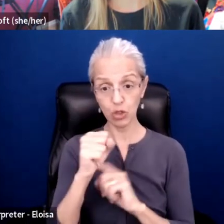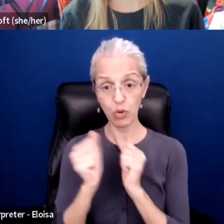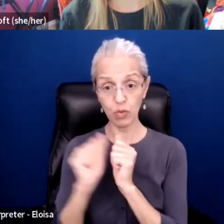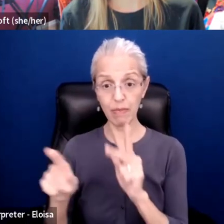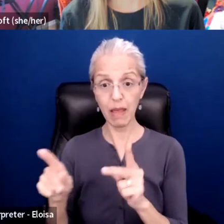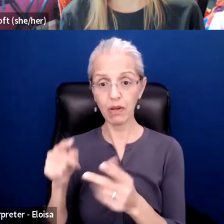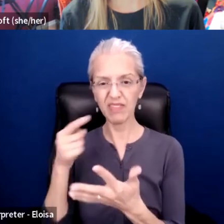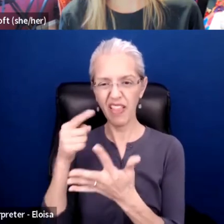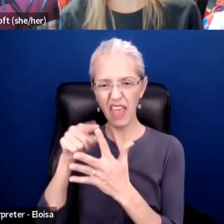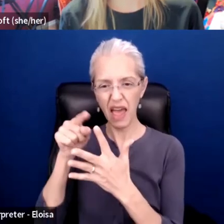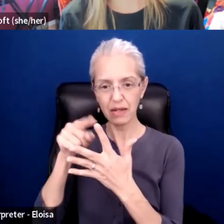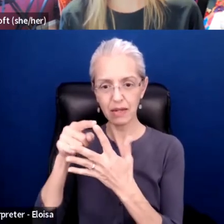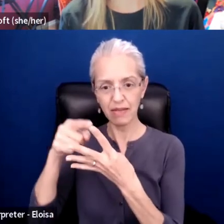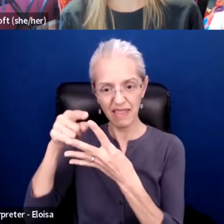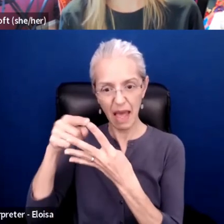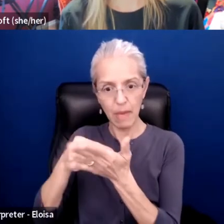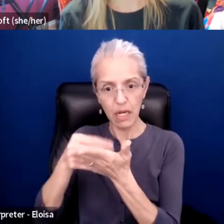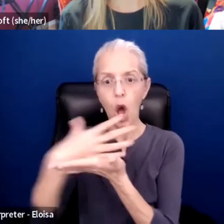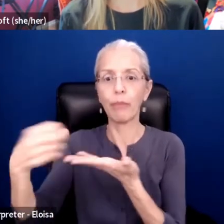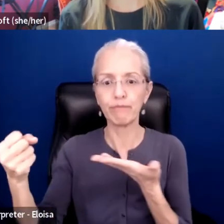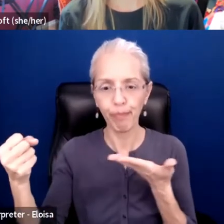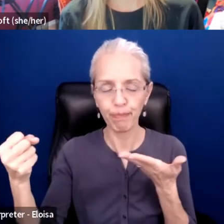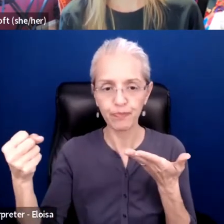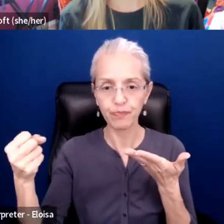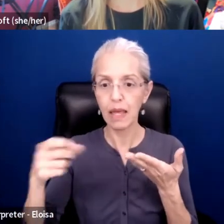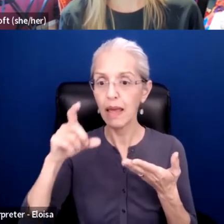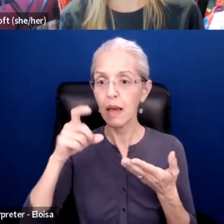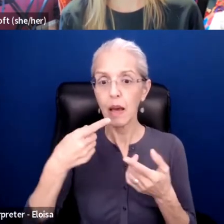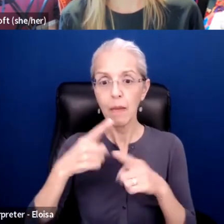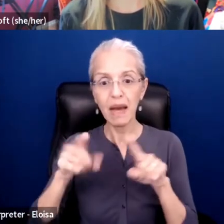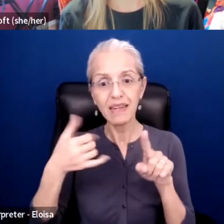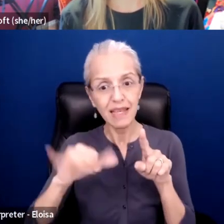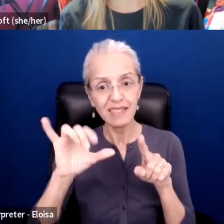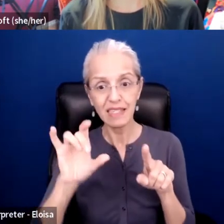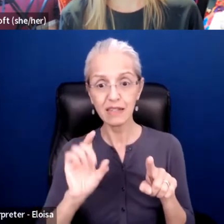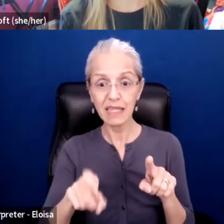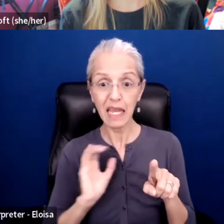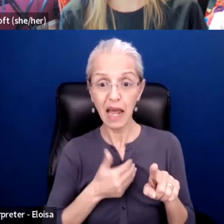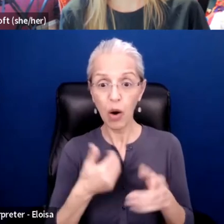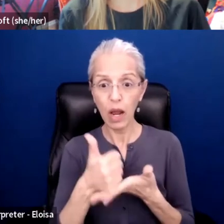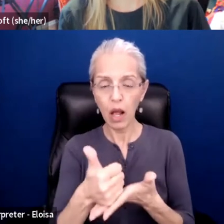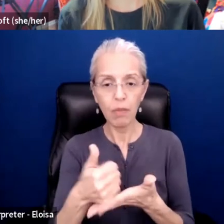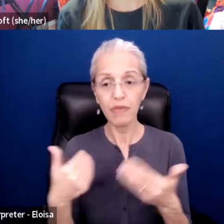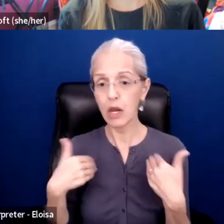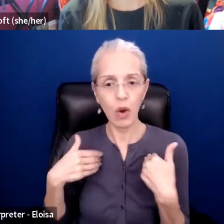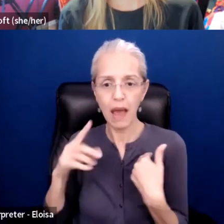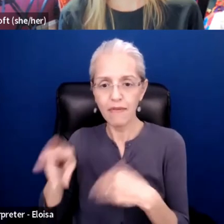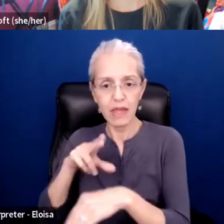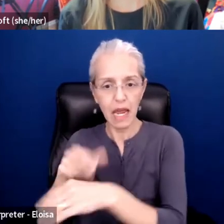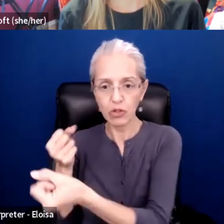out of funding in that area. And so, you know, and they still need our help, right? They don't have the natural supports that